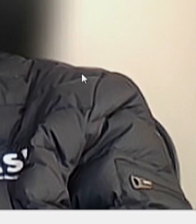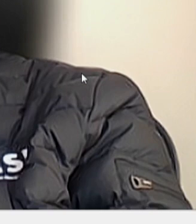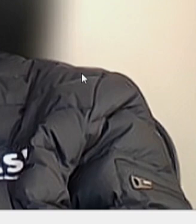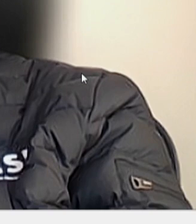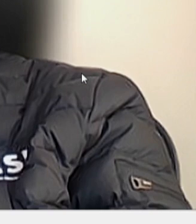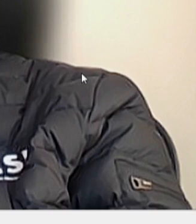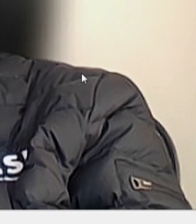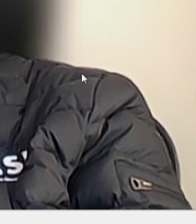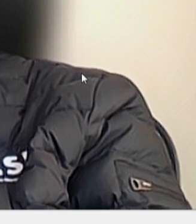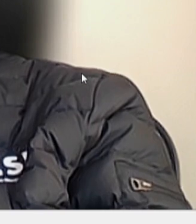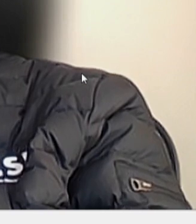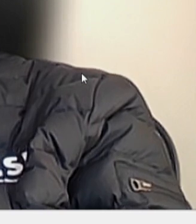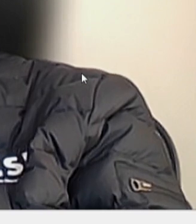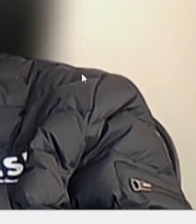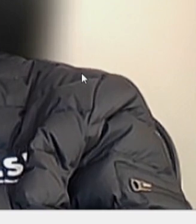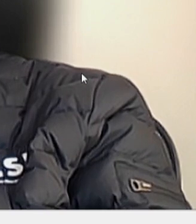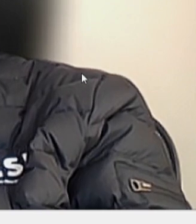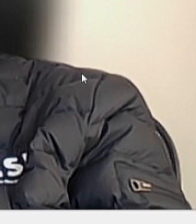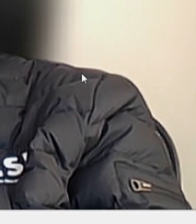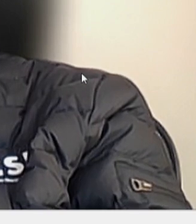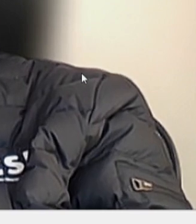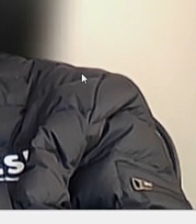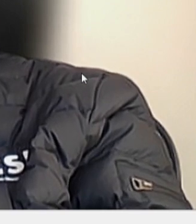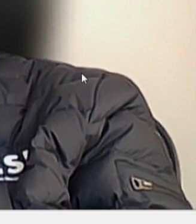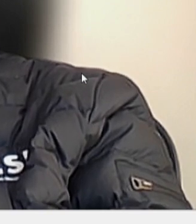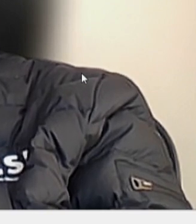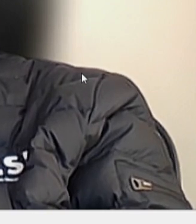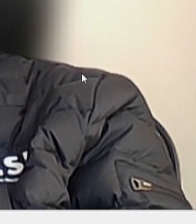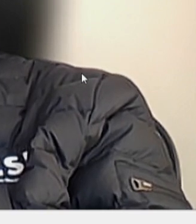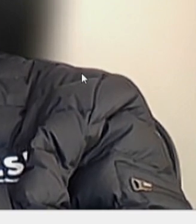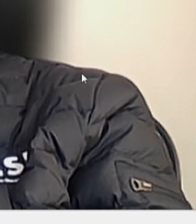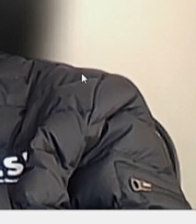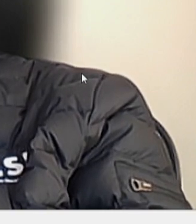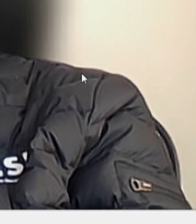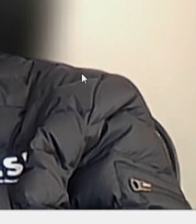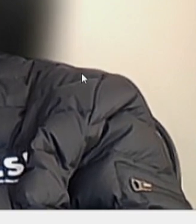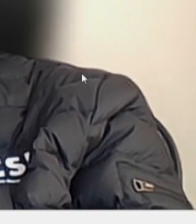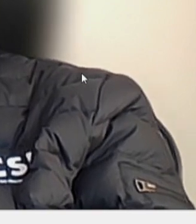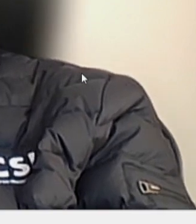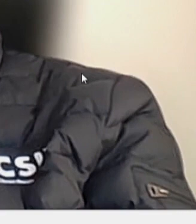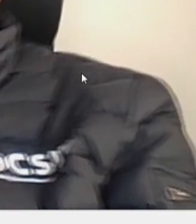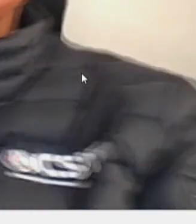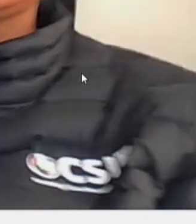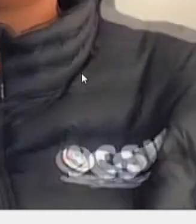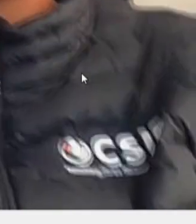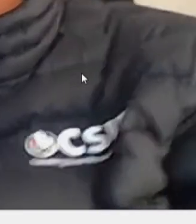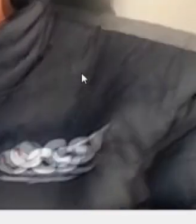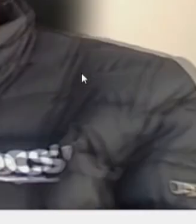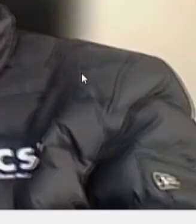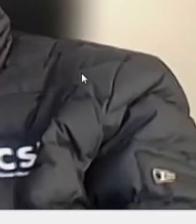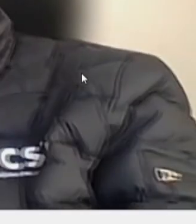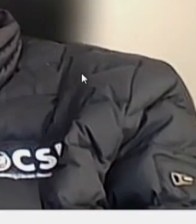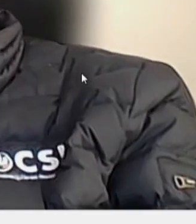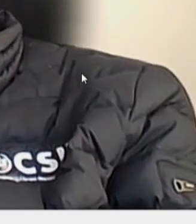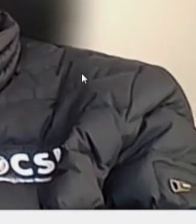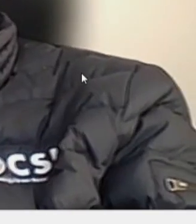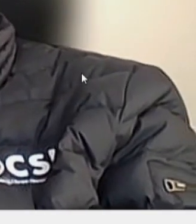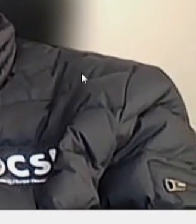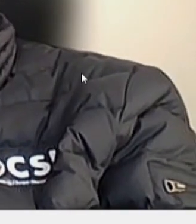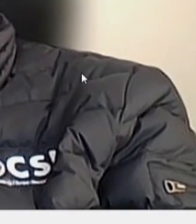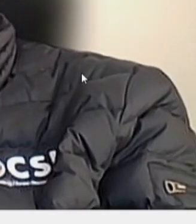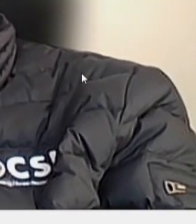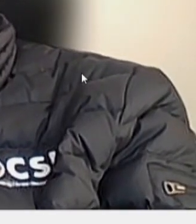is needed to maximize the benefits of this fourth industrial revolution. Perhaps you want to talk to us about how it's expected